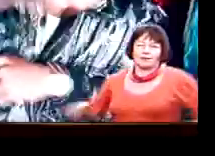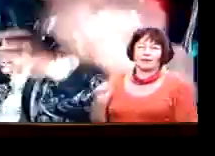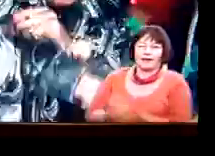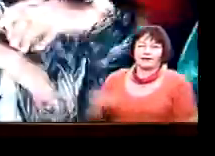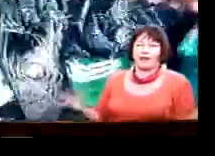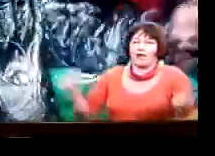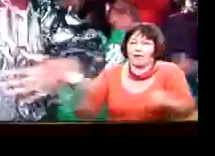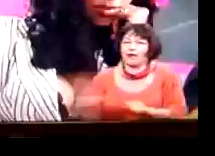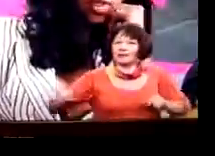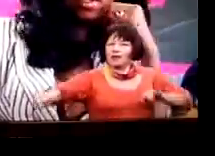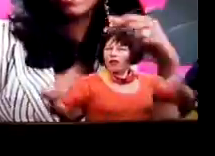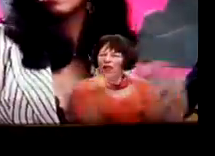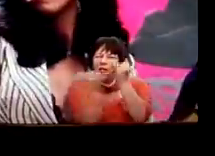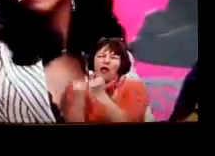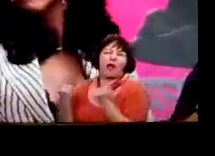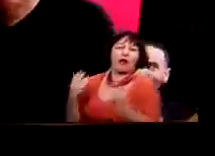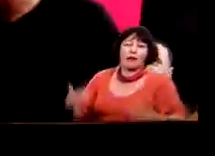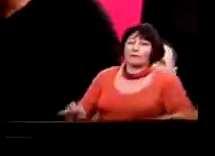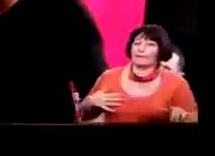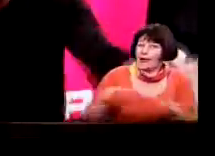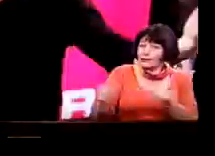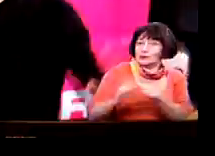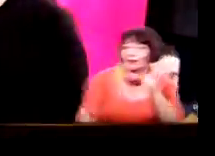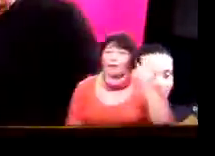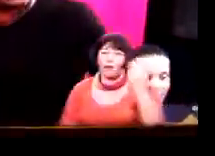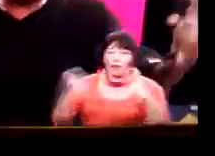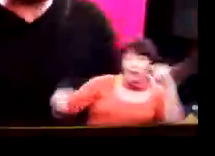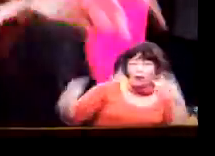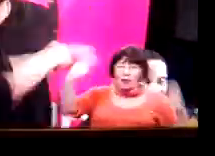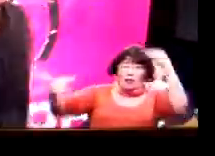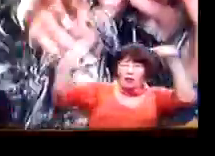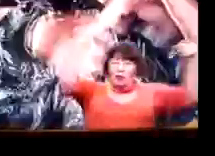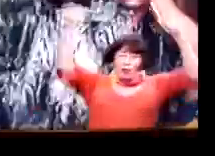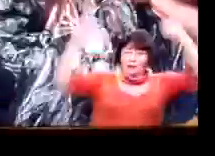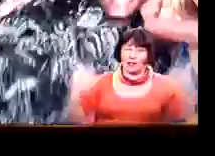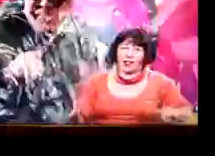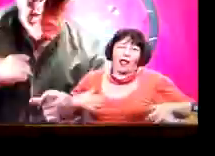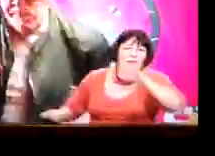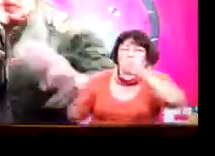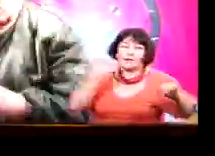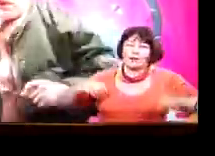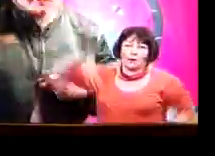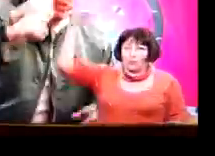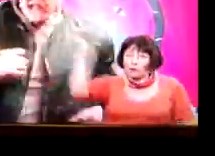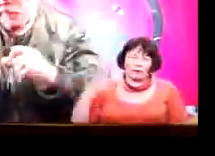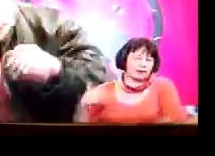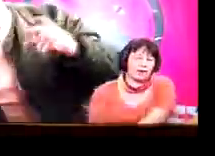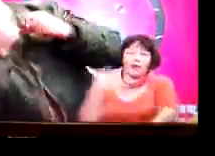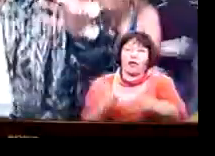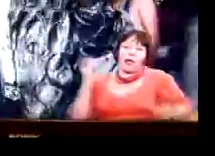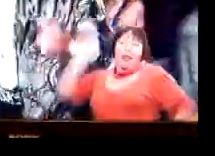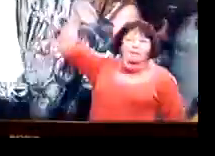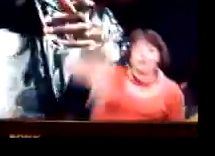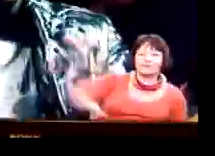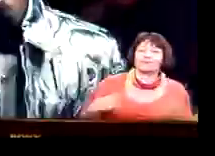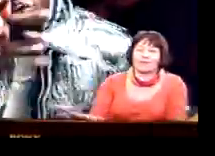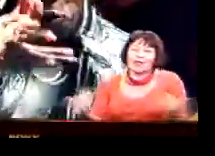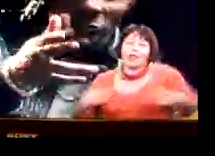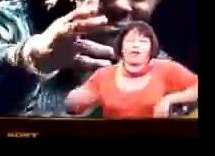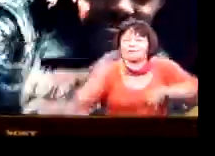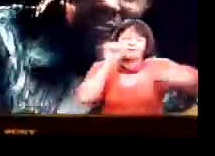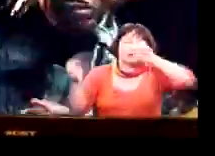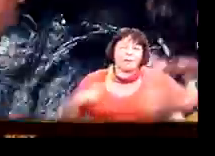fighting. I'm putting wishing on my ass for trying. Excuse me, you really gotta say something. I love it when you flex like that. Slow, fast, up, down. Bring it back, I love